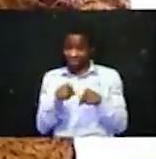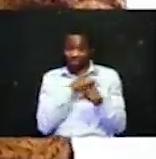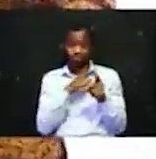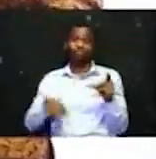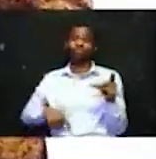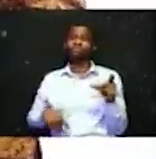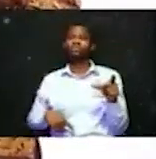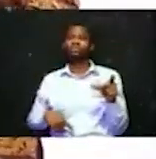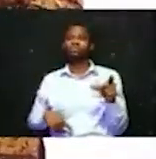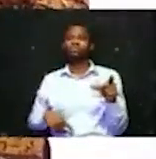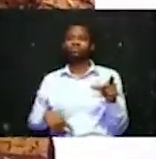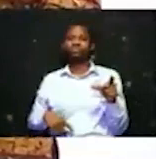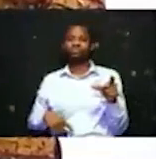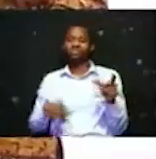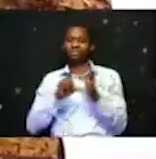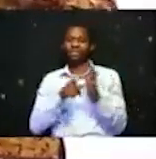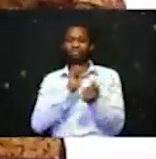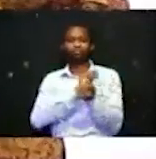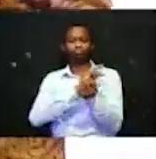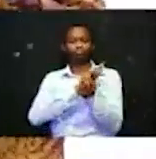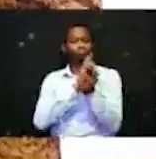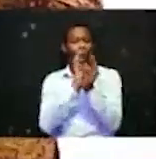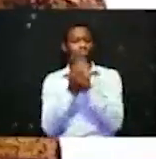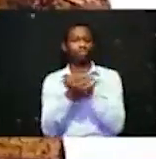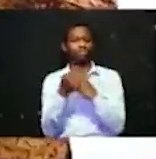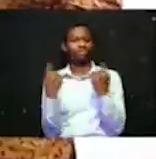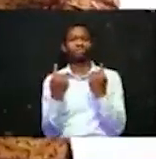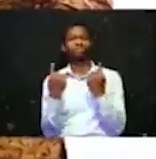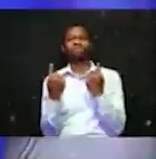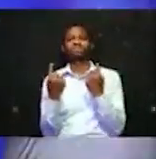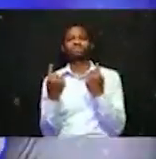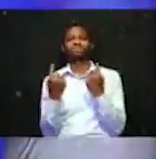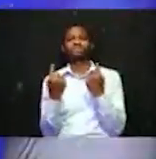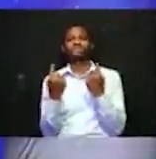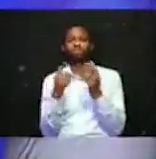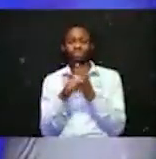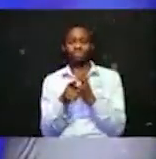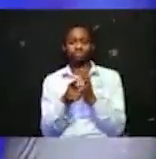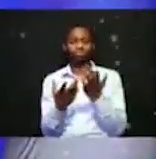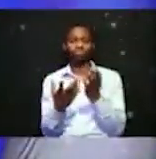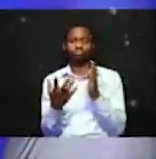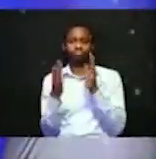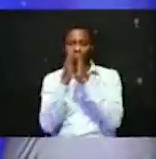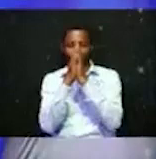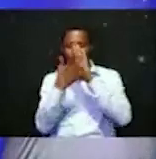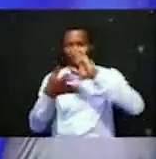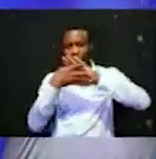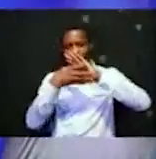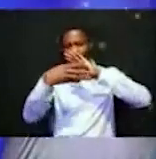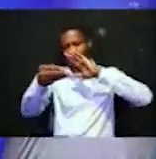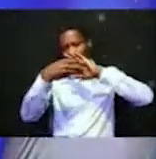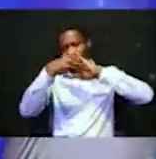Lord, and please repent of your sins and repeat this prayer after